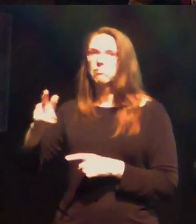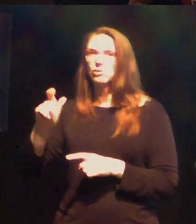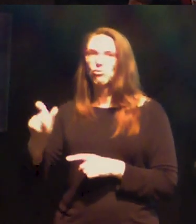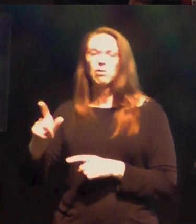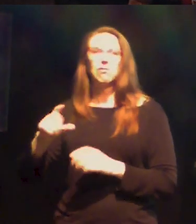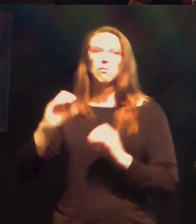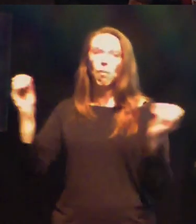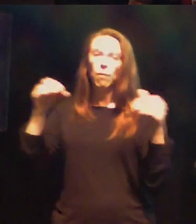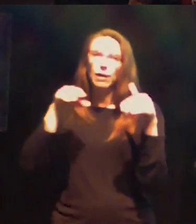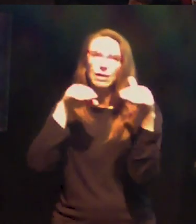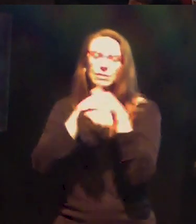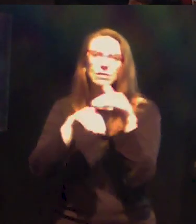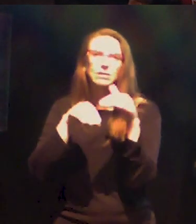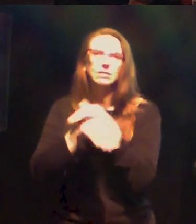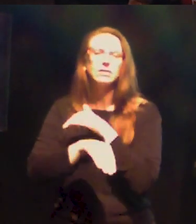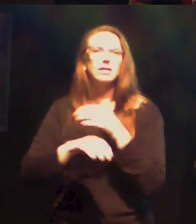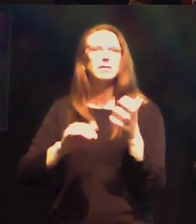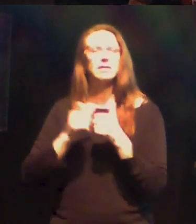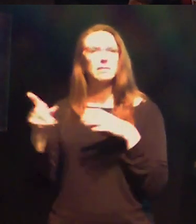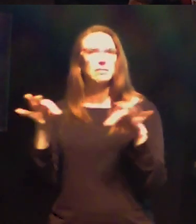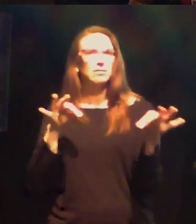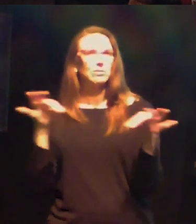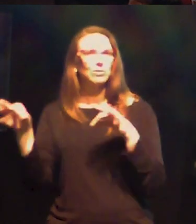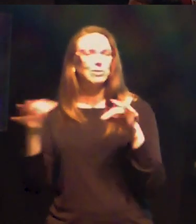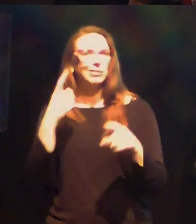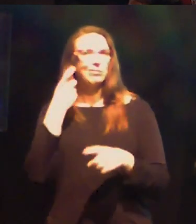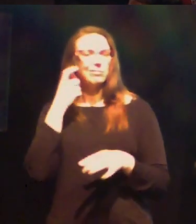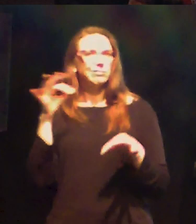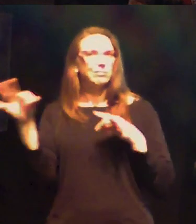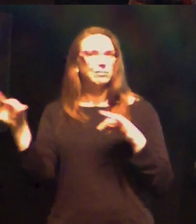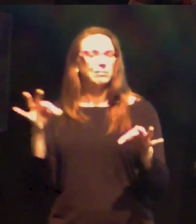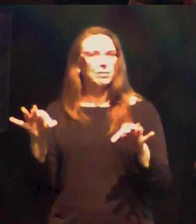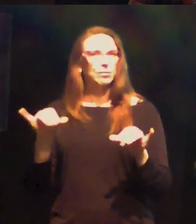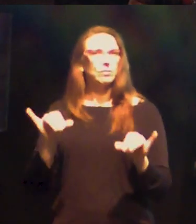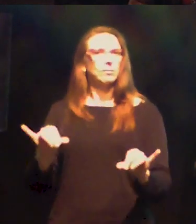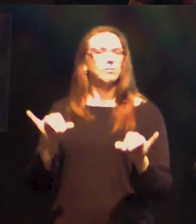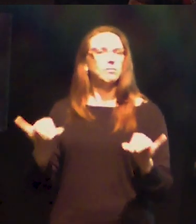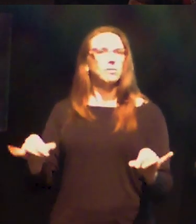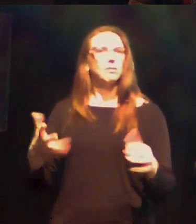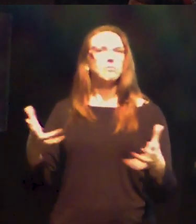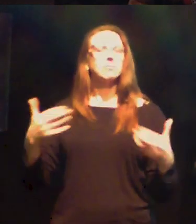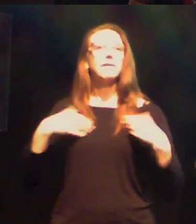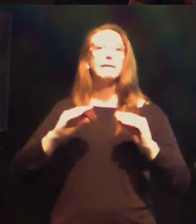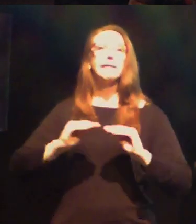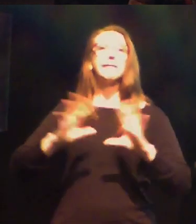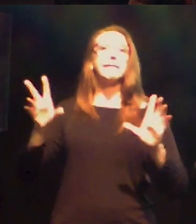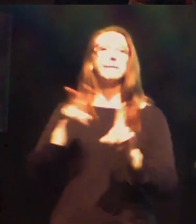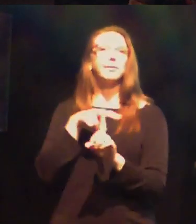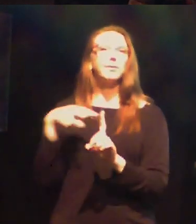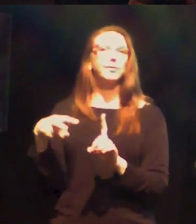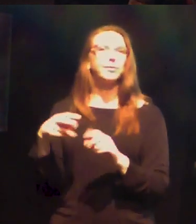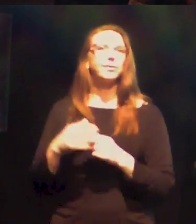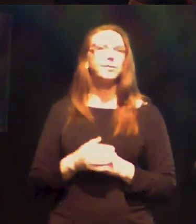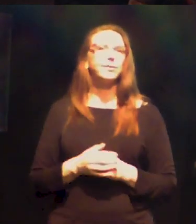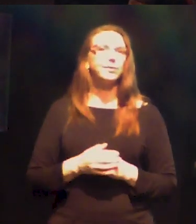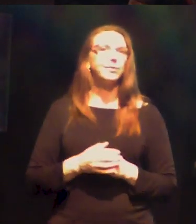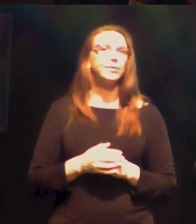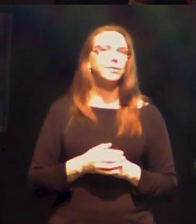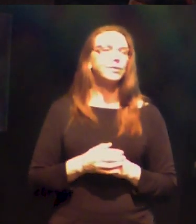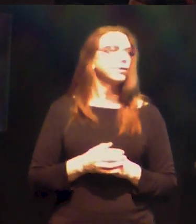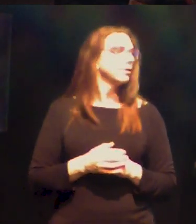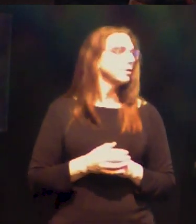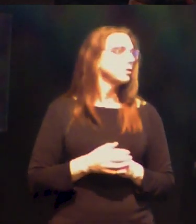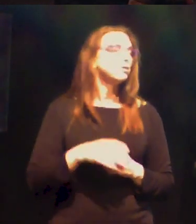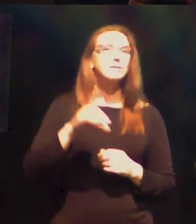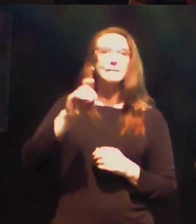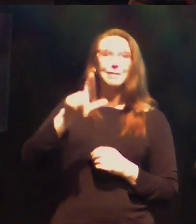lack of access, the way you've described it just now really gives us a very clear perspective. Del, would you